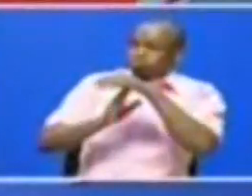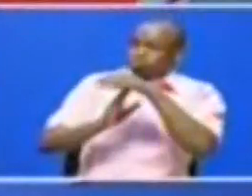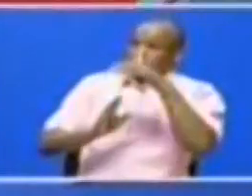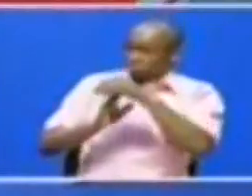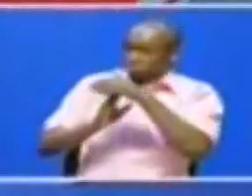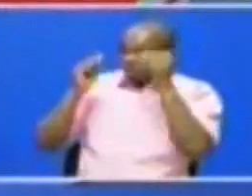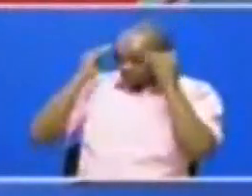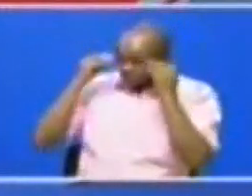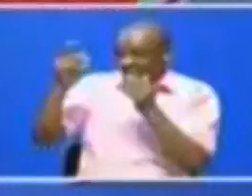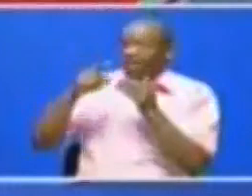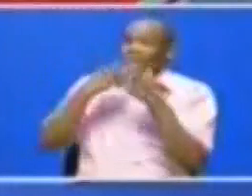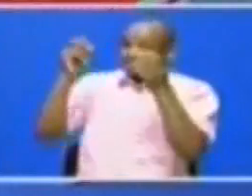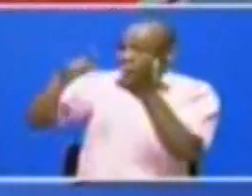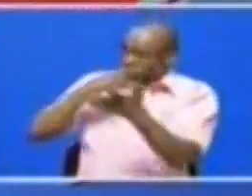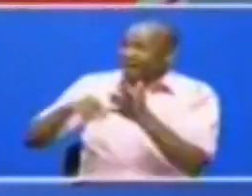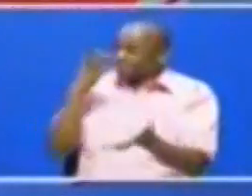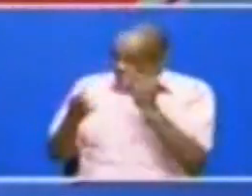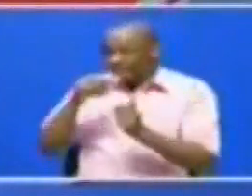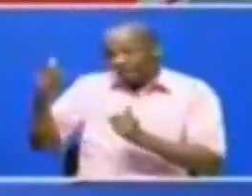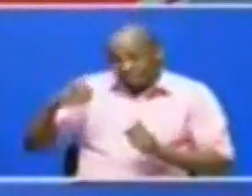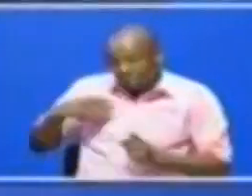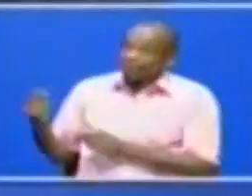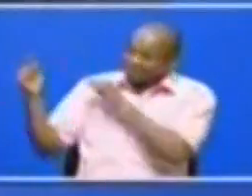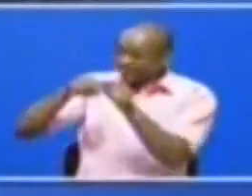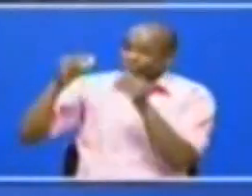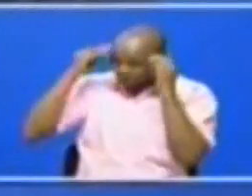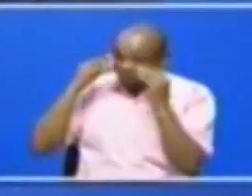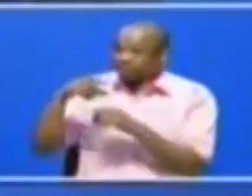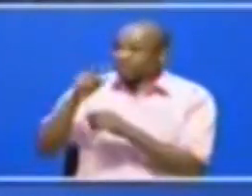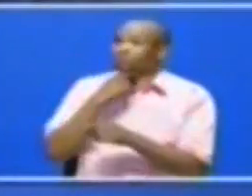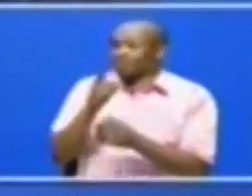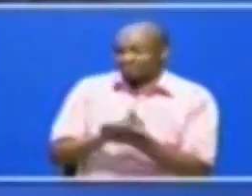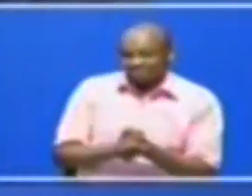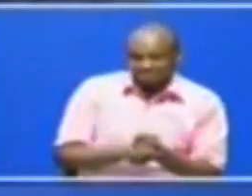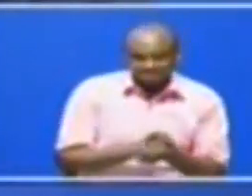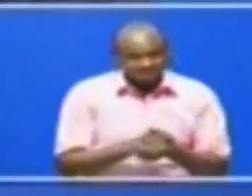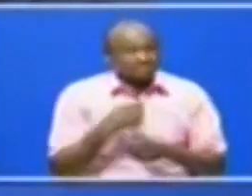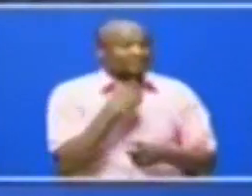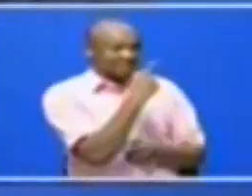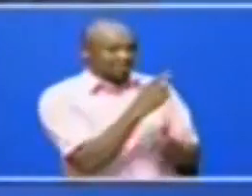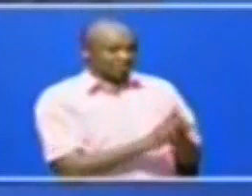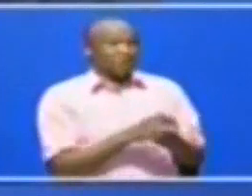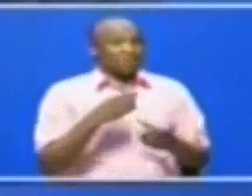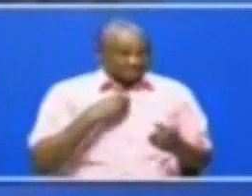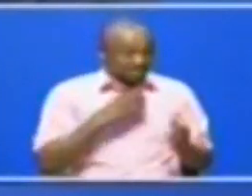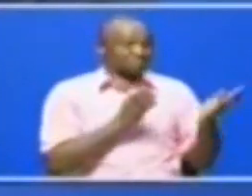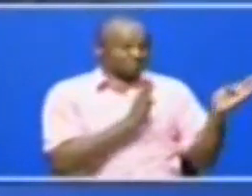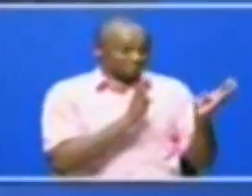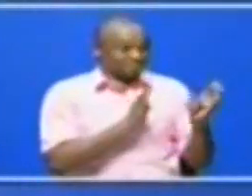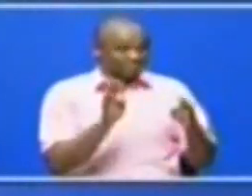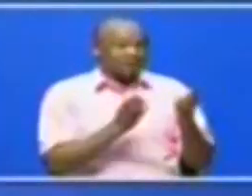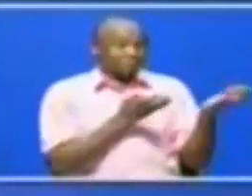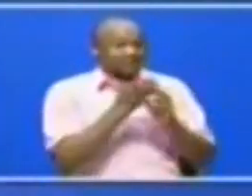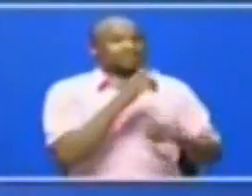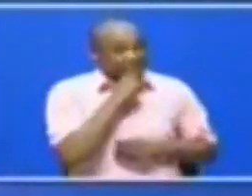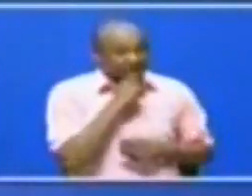Kenyatta's election. Do you think we can see some sort of an avalanche petitions? Let me tell you, being the businessman that I am, I'm